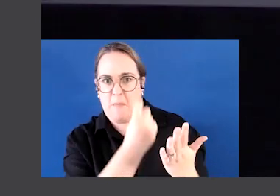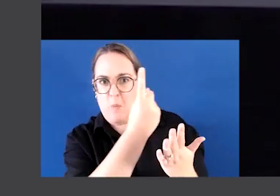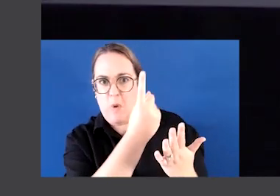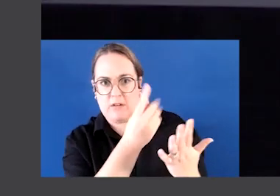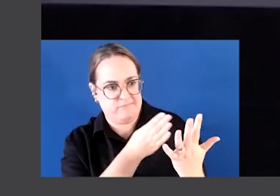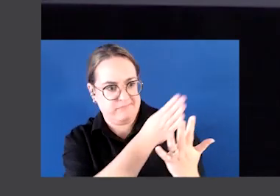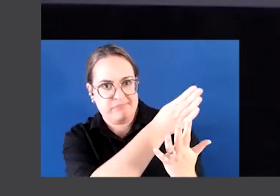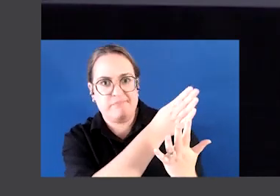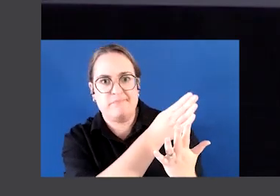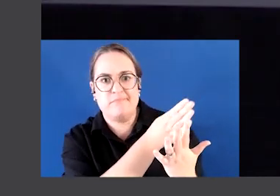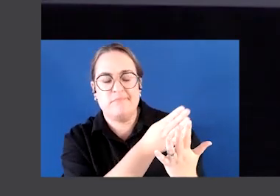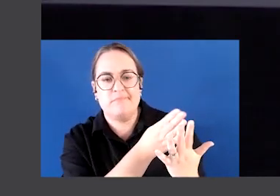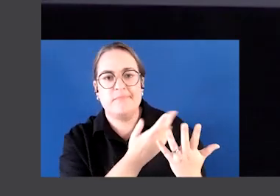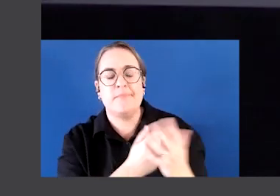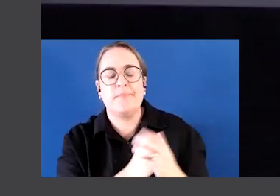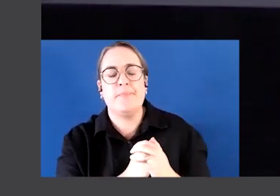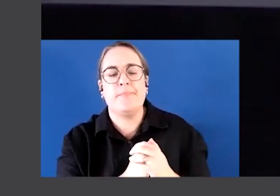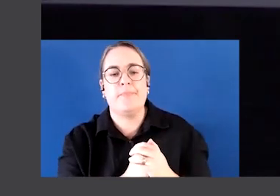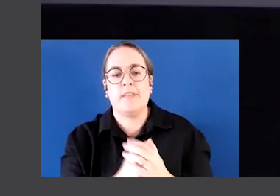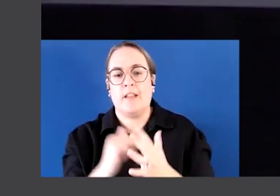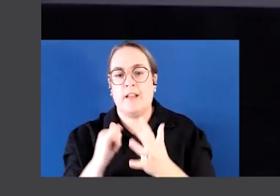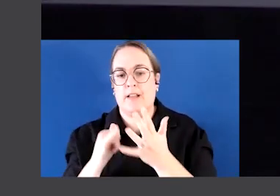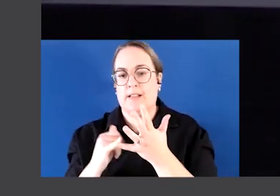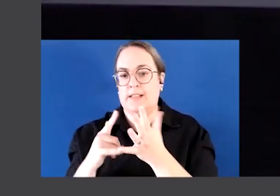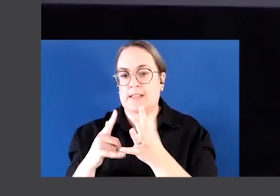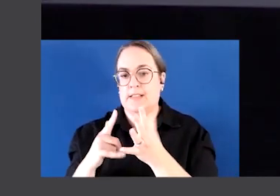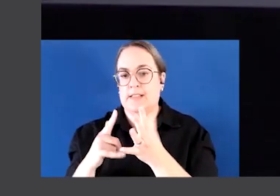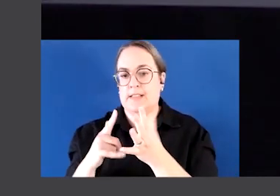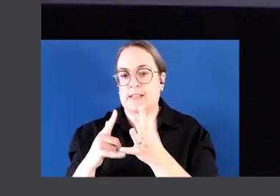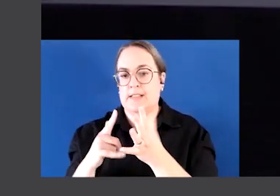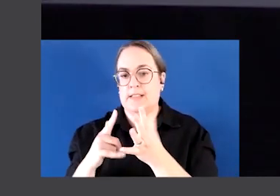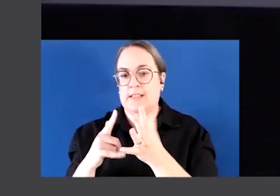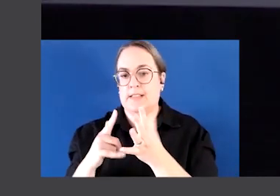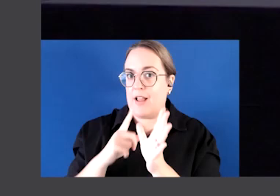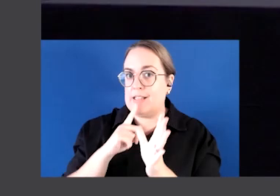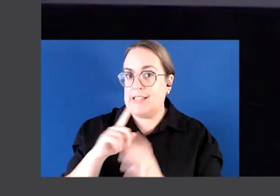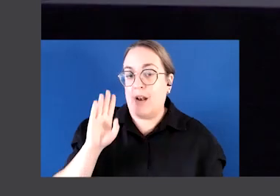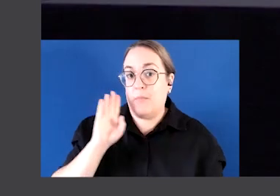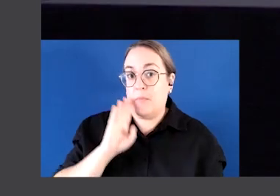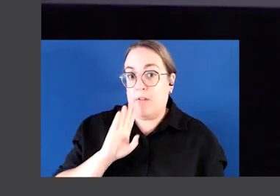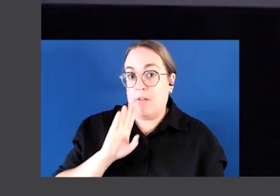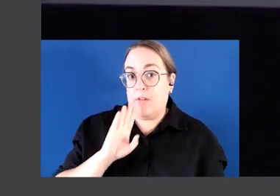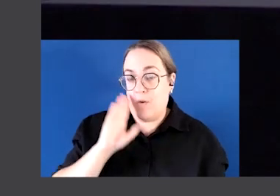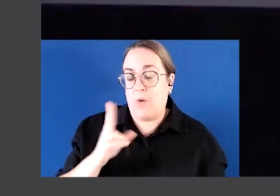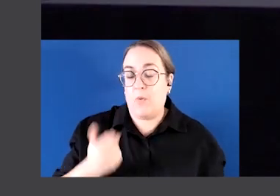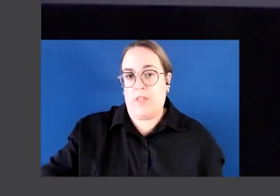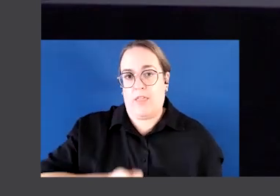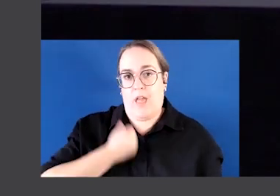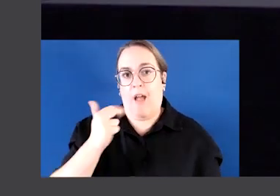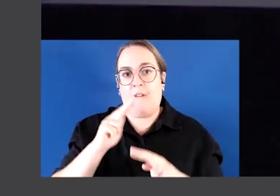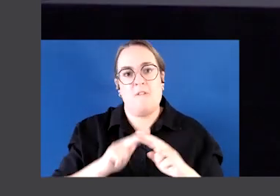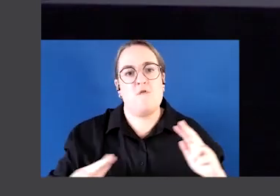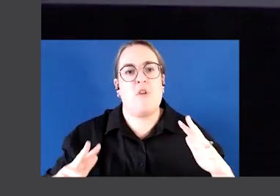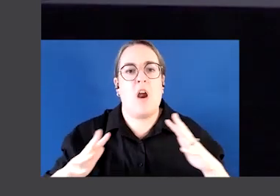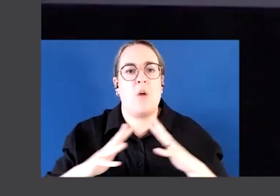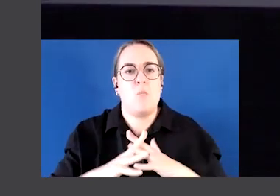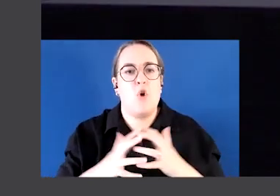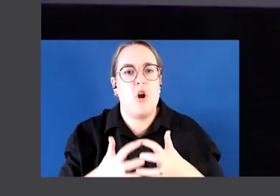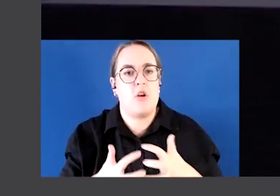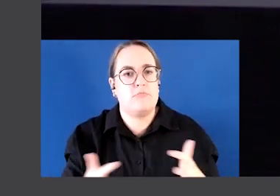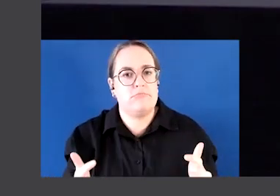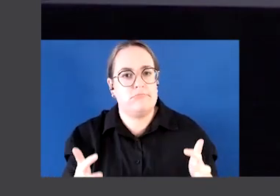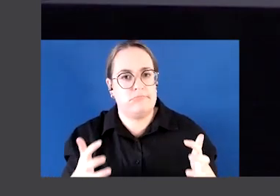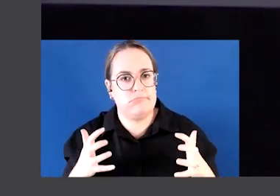That's a really good question. And it goes to, I think, what Sarah was speaking about in relation to our framework. And the framework touches